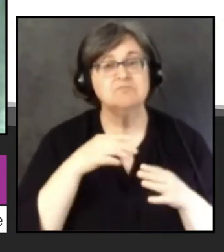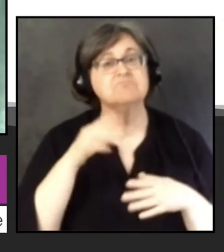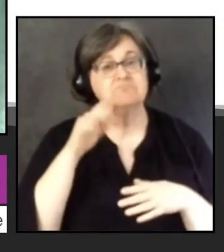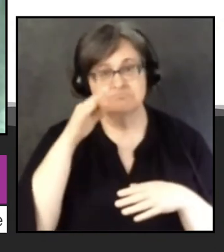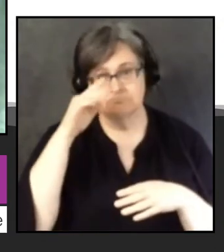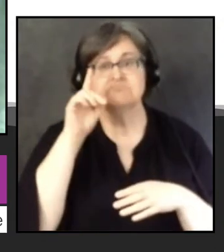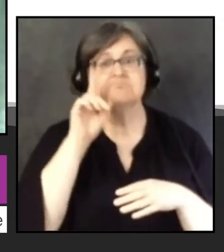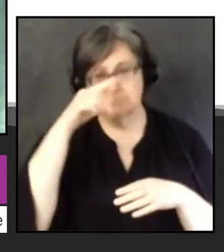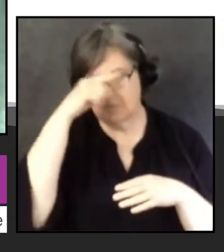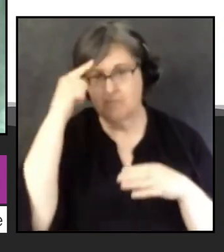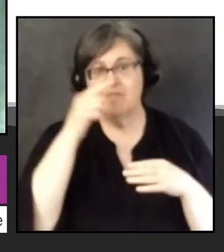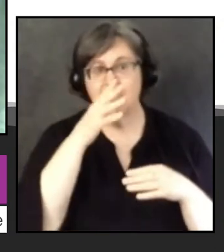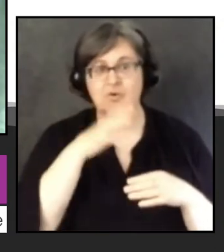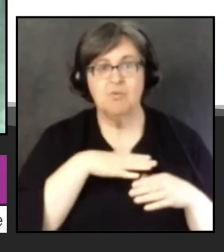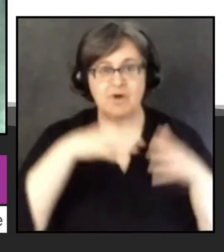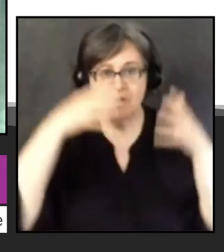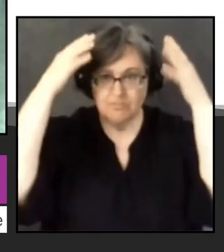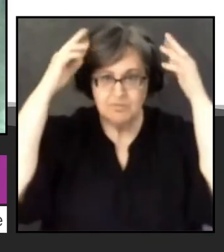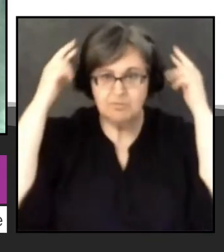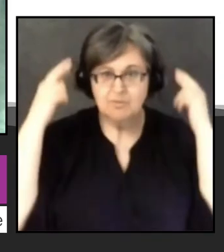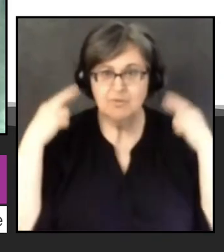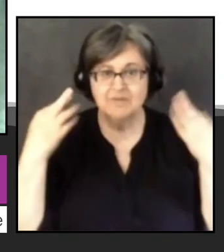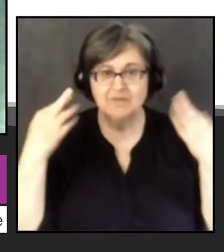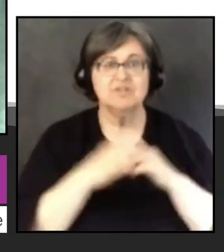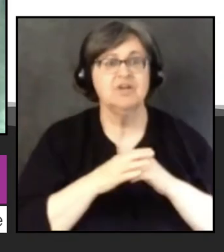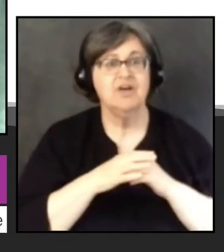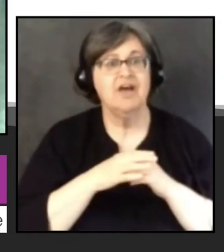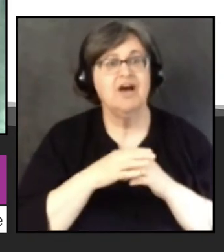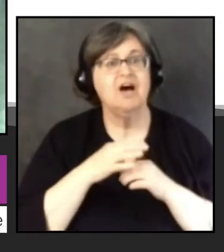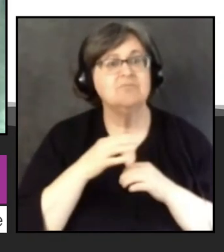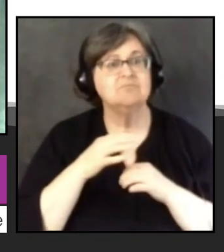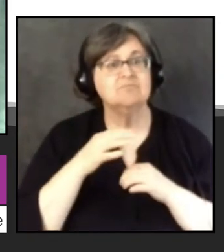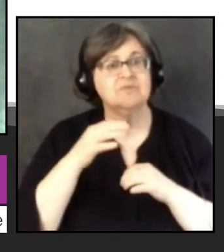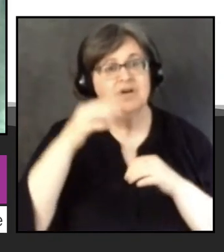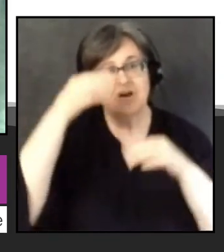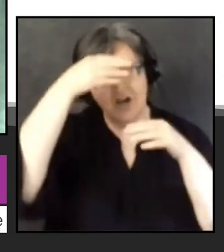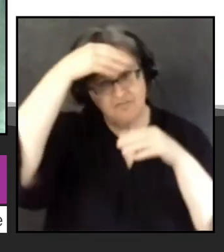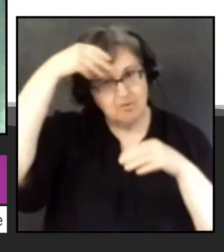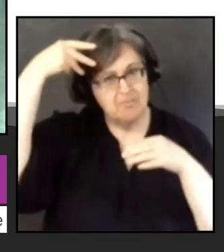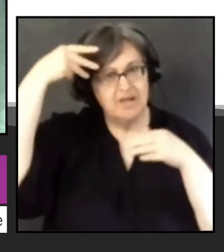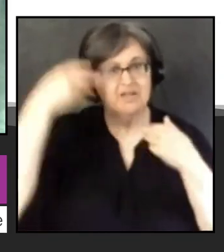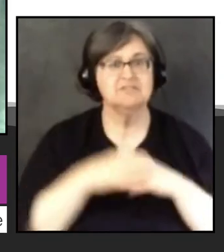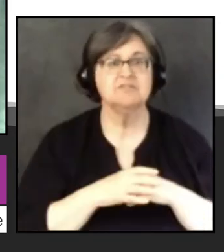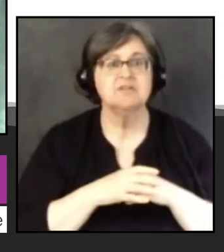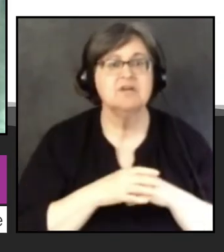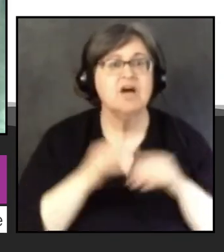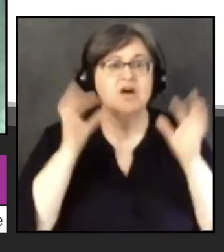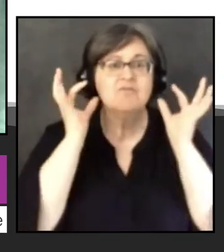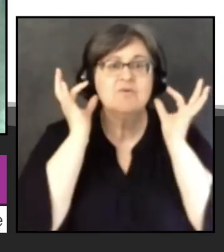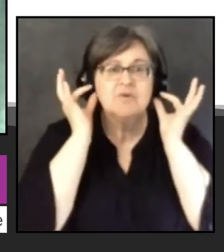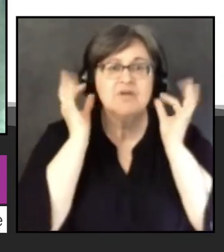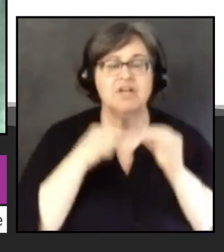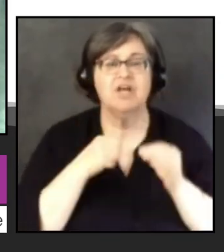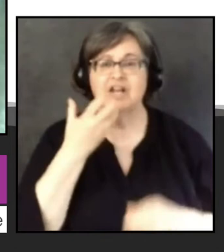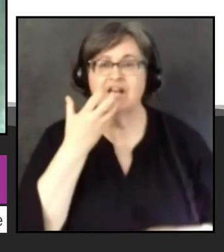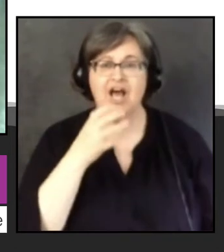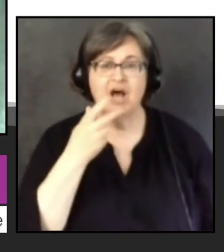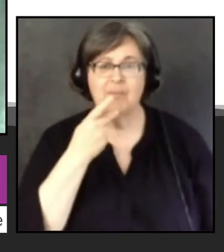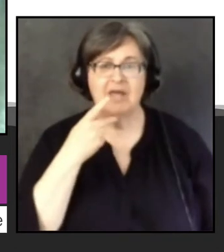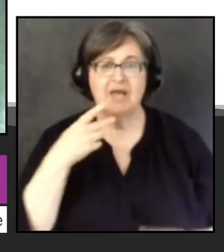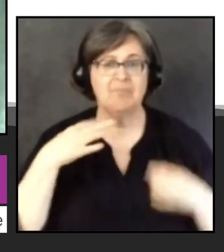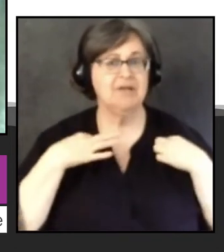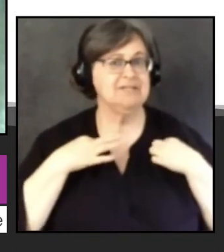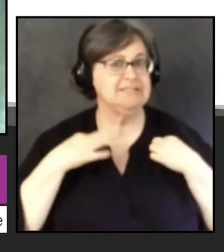in a strawberry blonde side bang, wearing gold hoop earrings, red lipstick, and a hot pink peplum